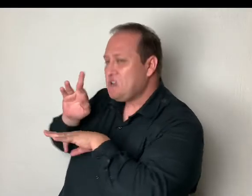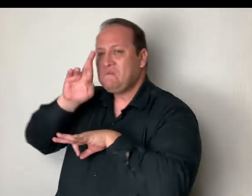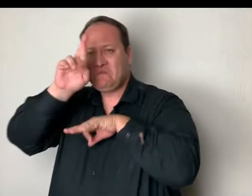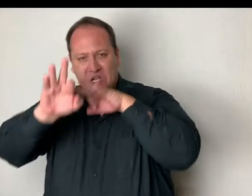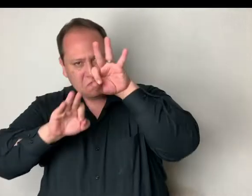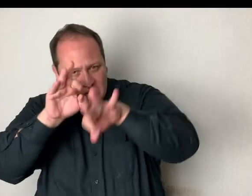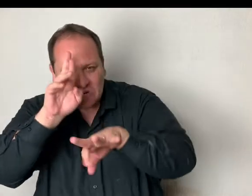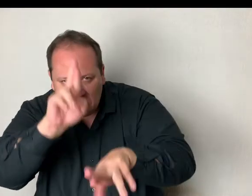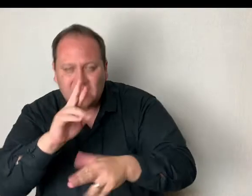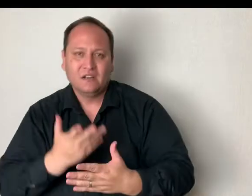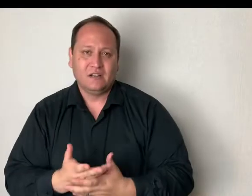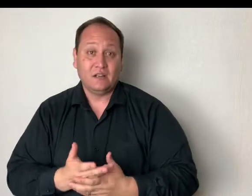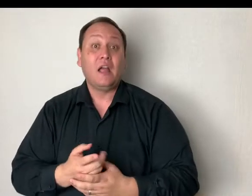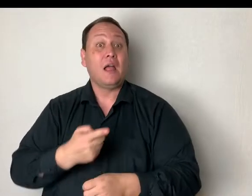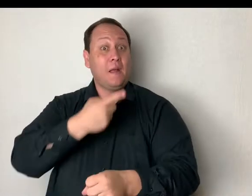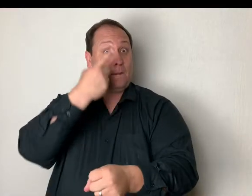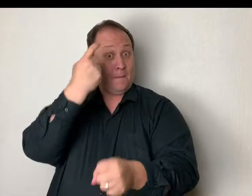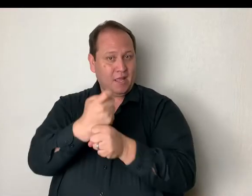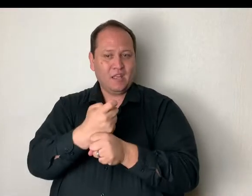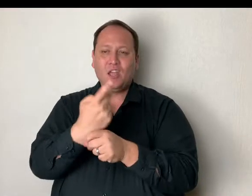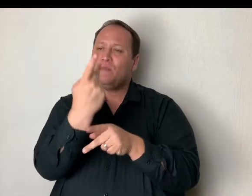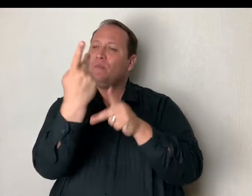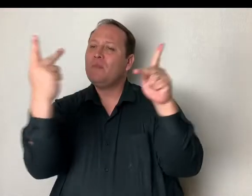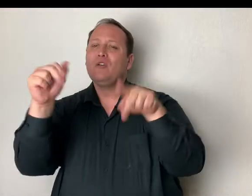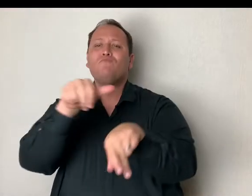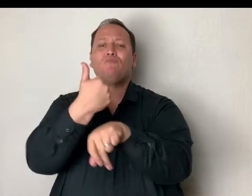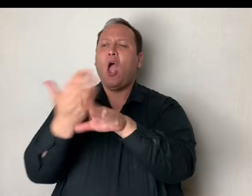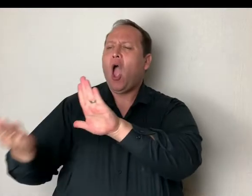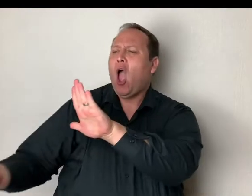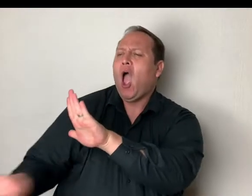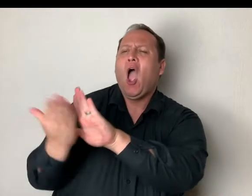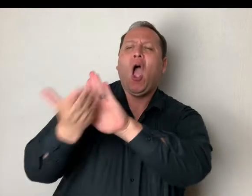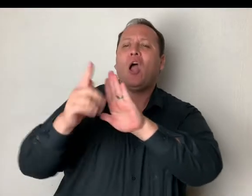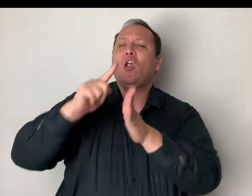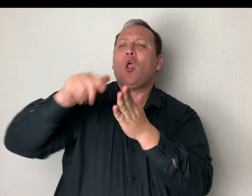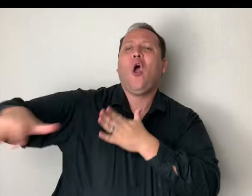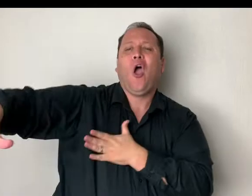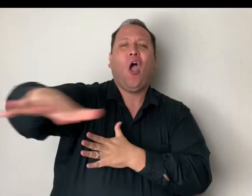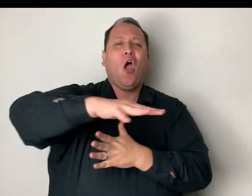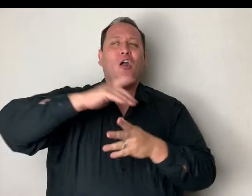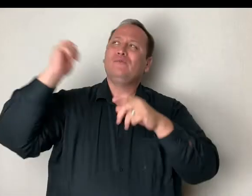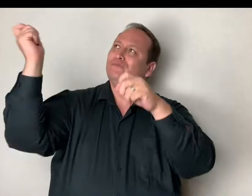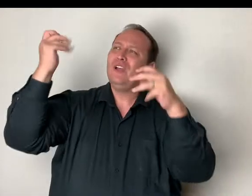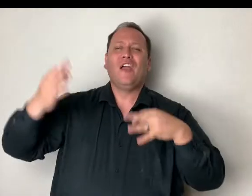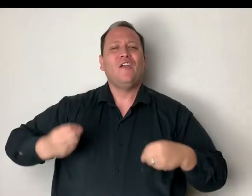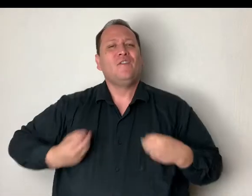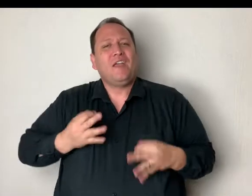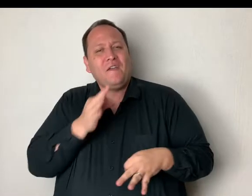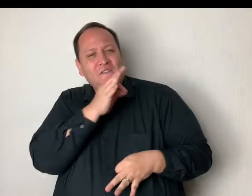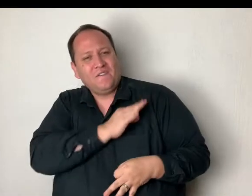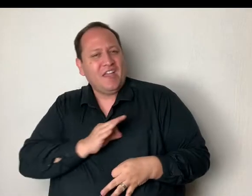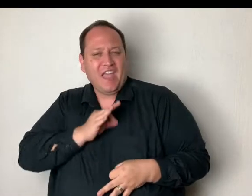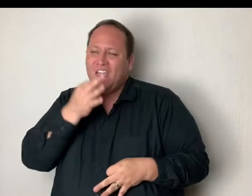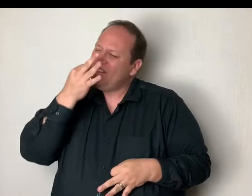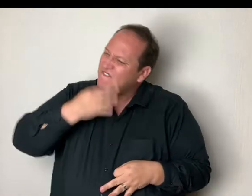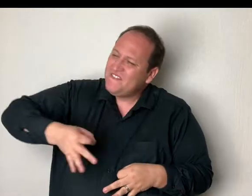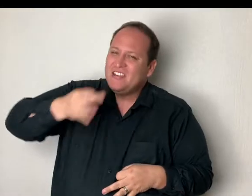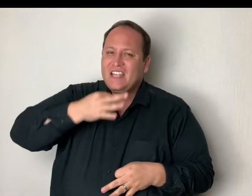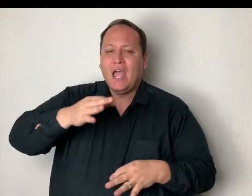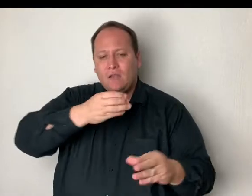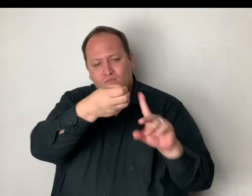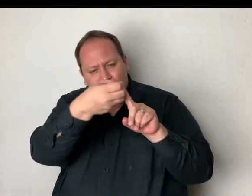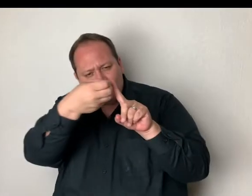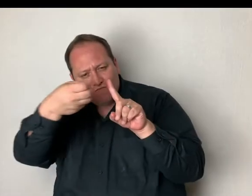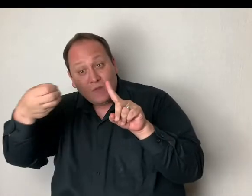this binational park, a place of celebration, an obvious place of coordination, mutual benefits for